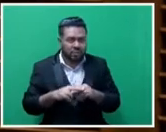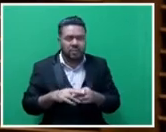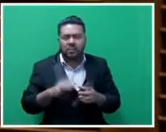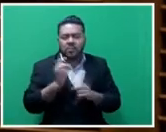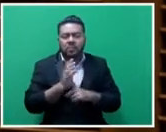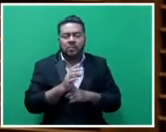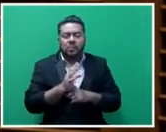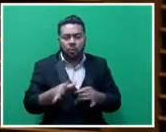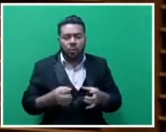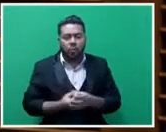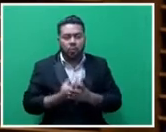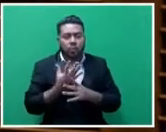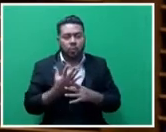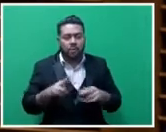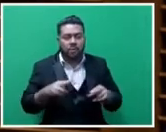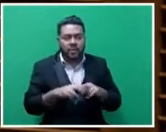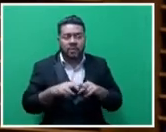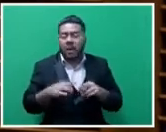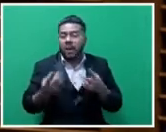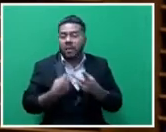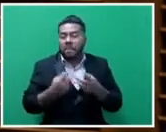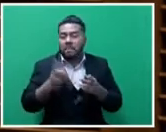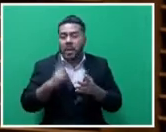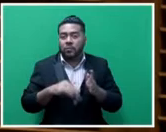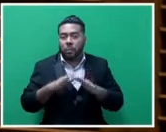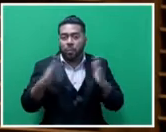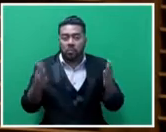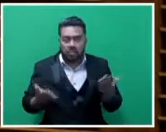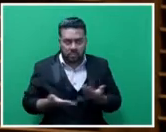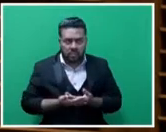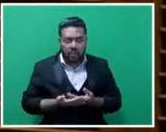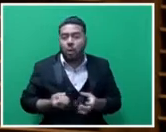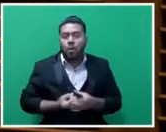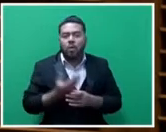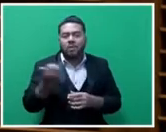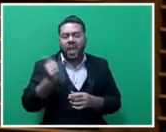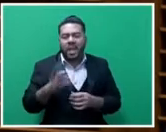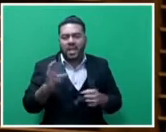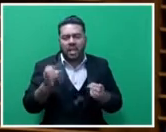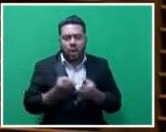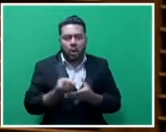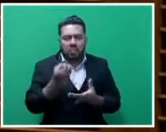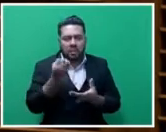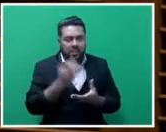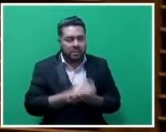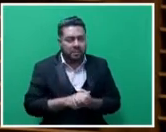growth in Fiji and the rest of the world. So it's critical for the growth of any economy. And